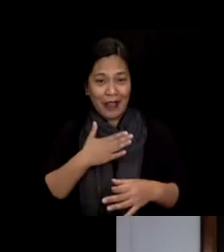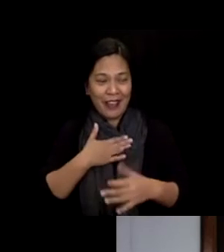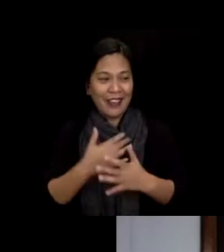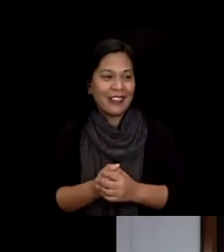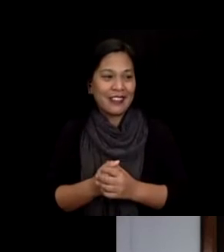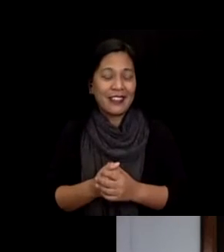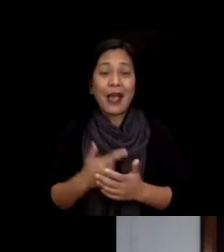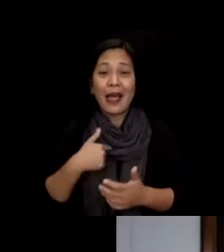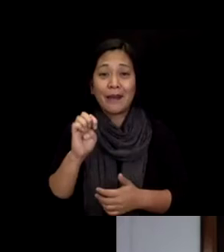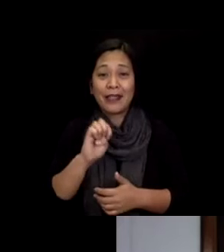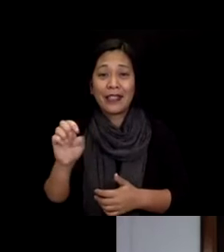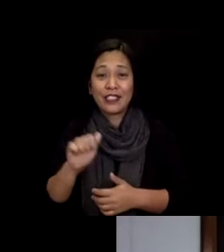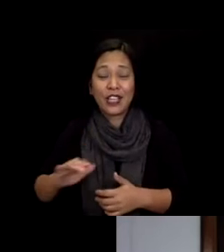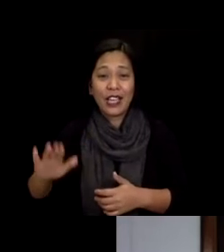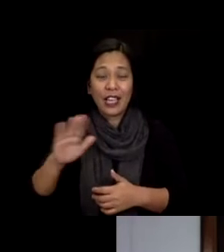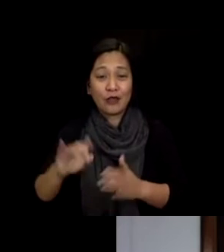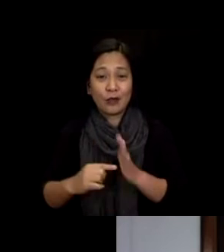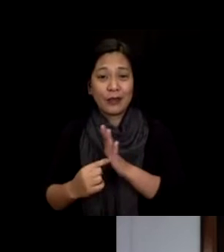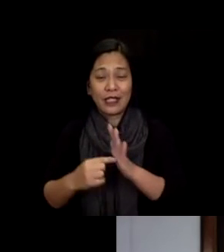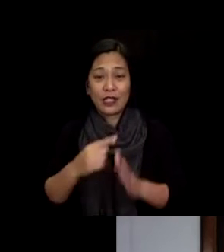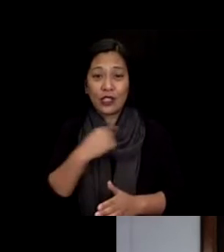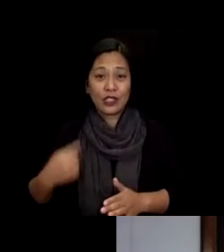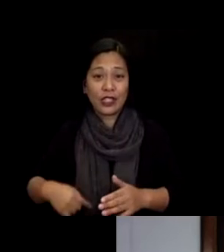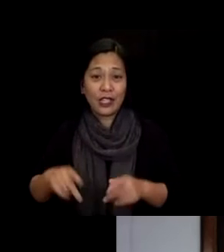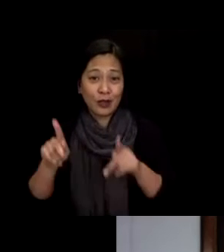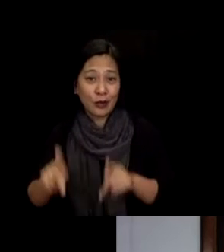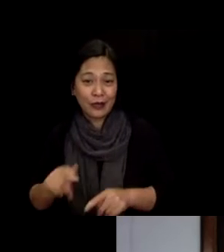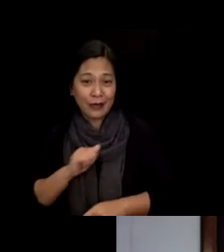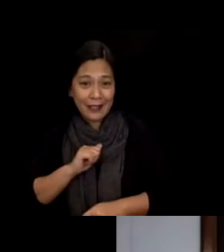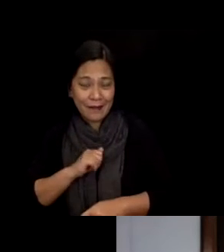an East Asian presenting Chinese person.